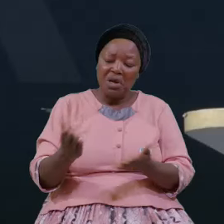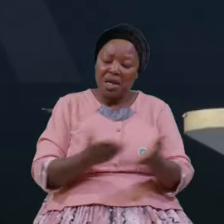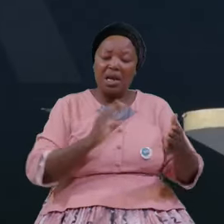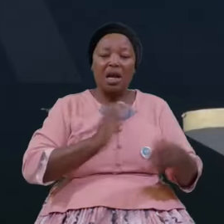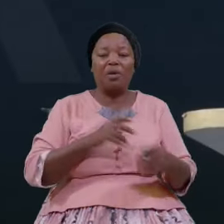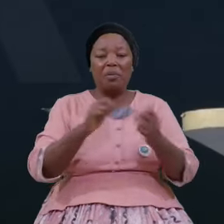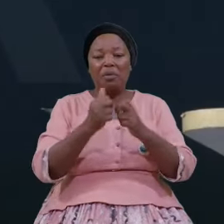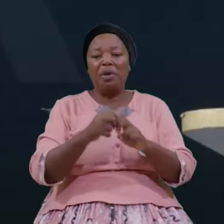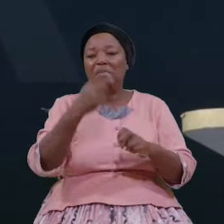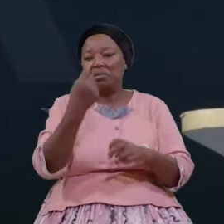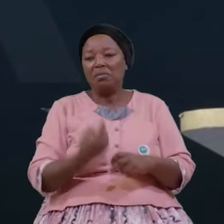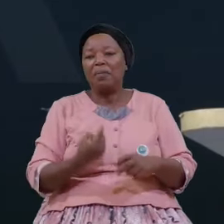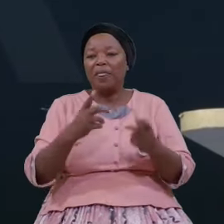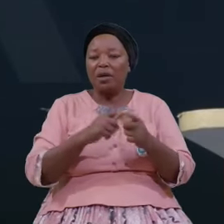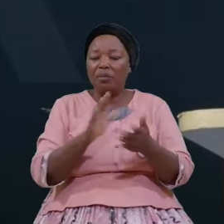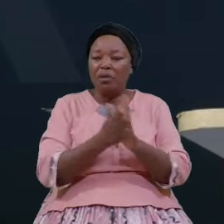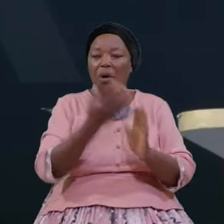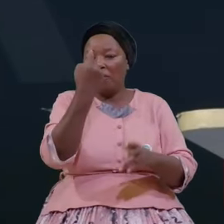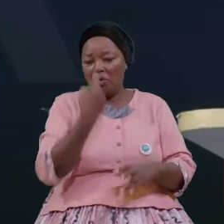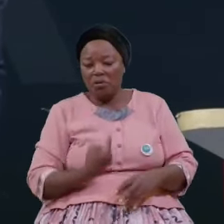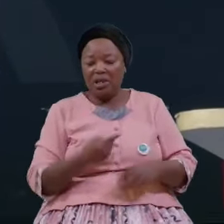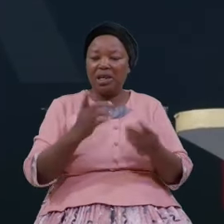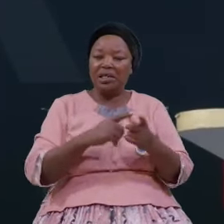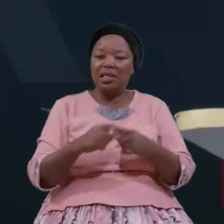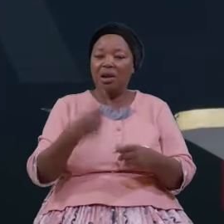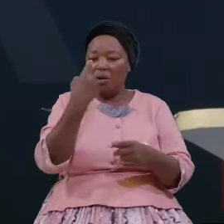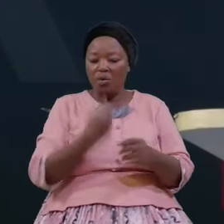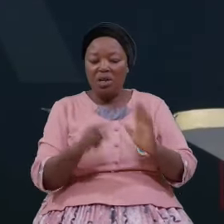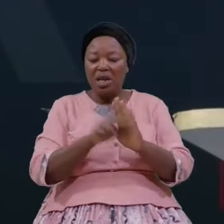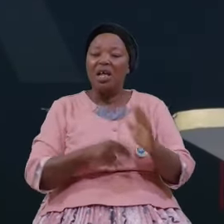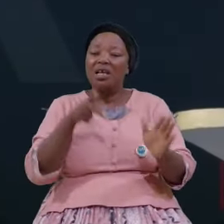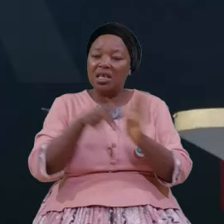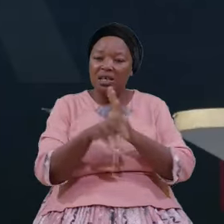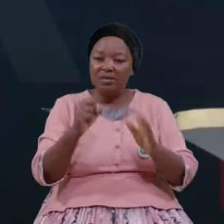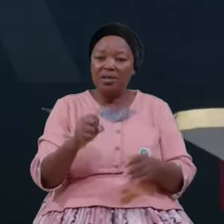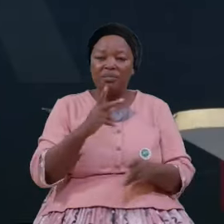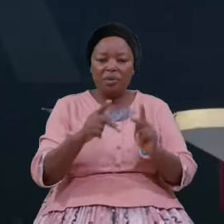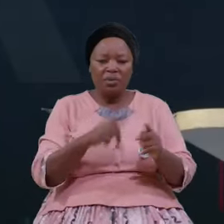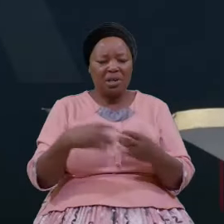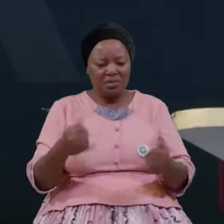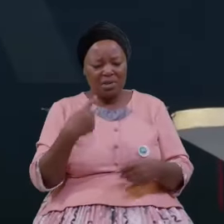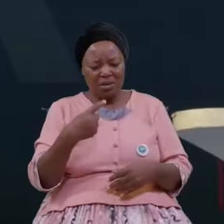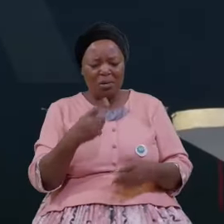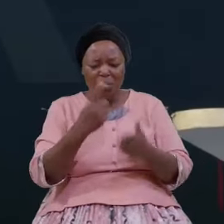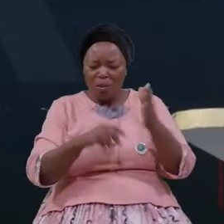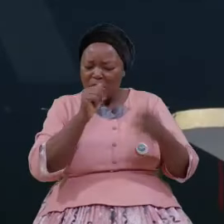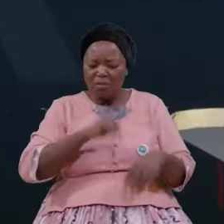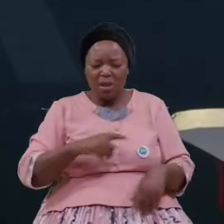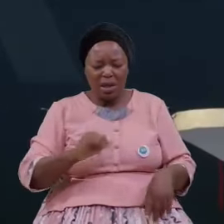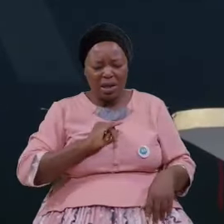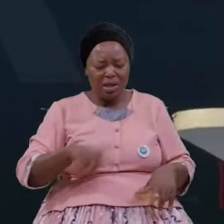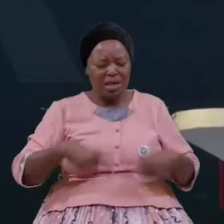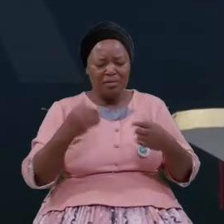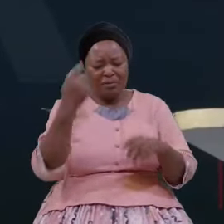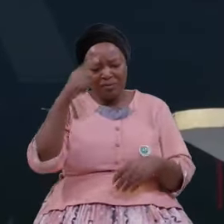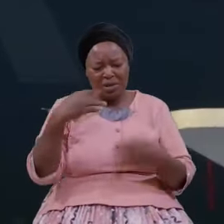become lonely, and loneliness even kills. The people say, what am I living for? Nobody sympathizes with me.